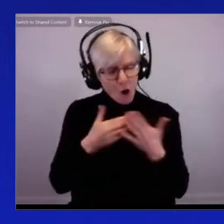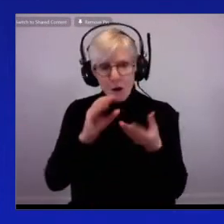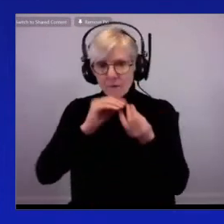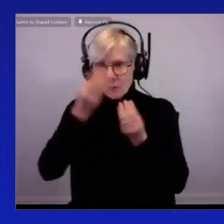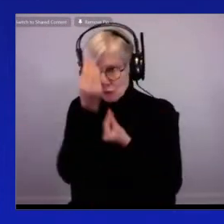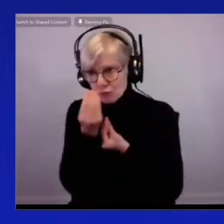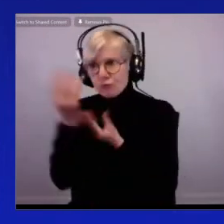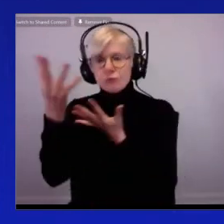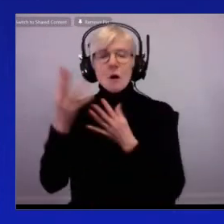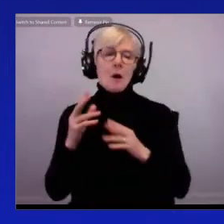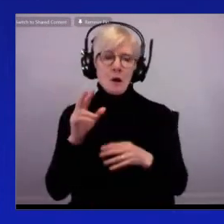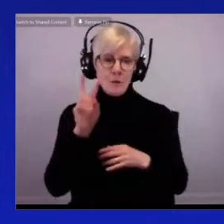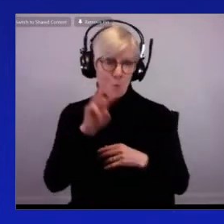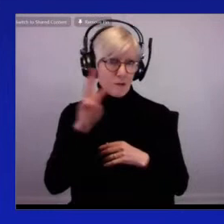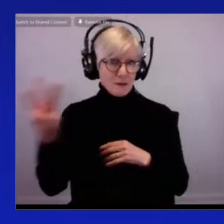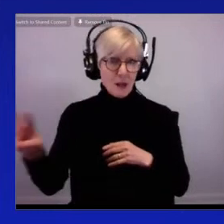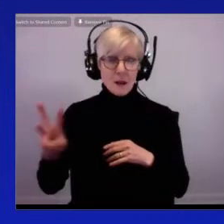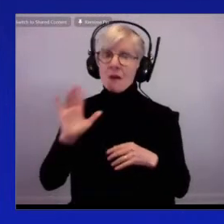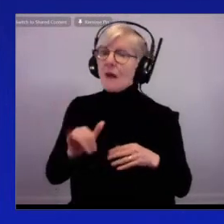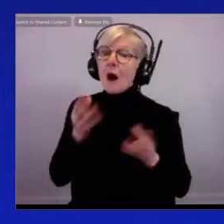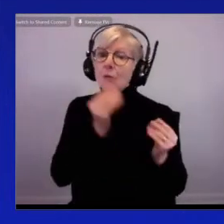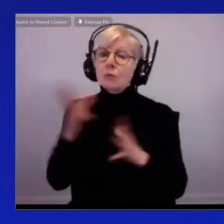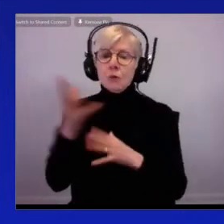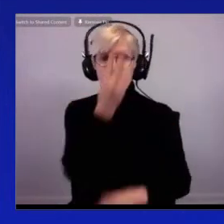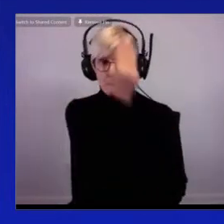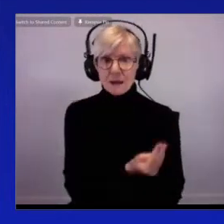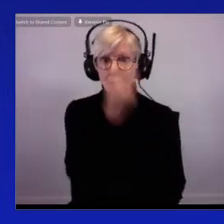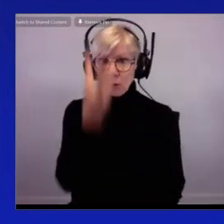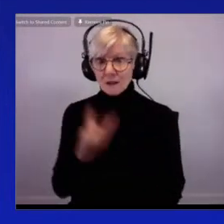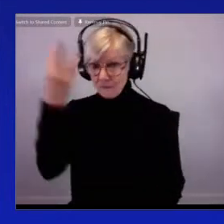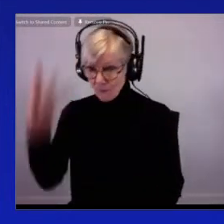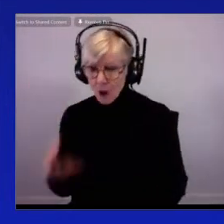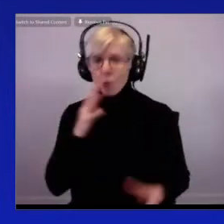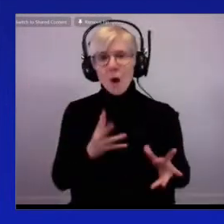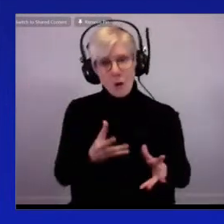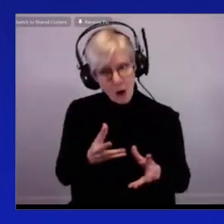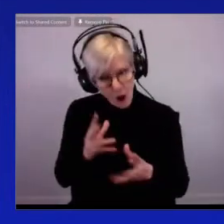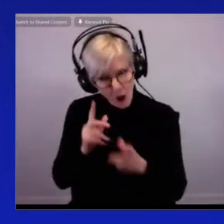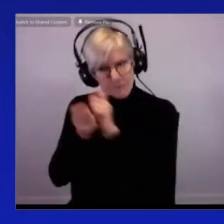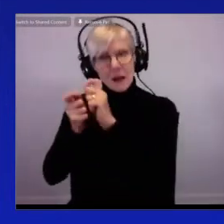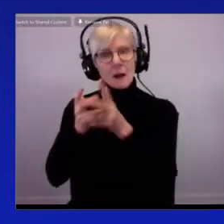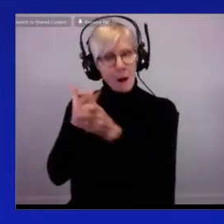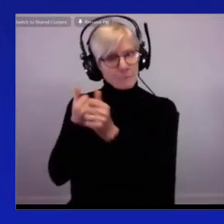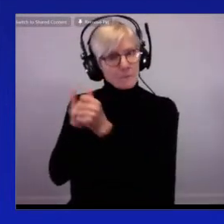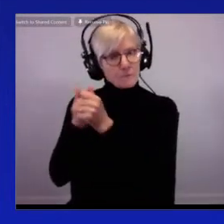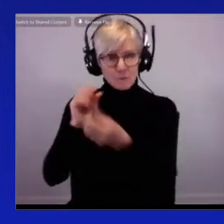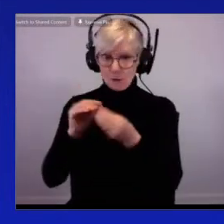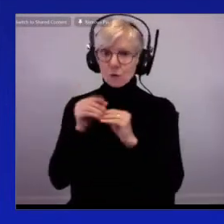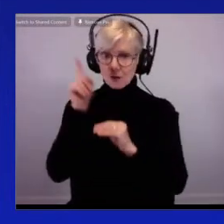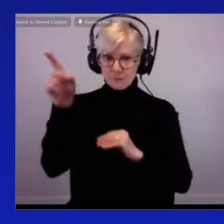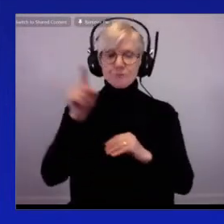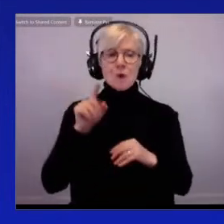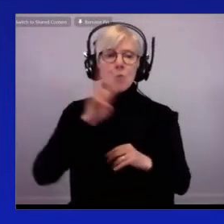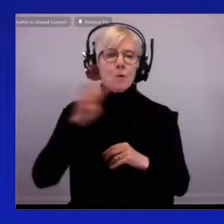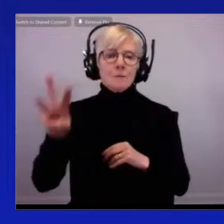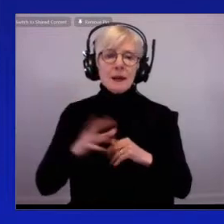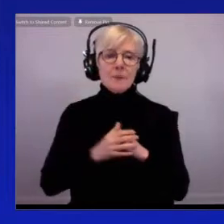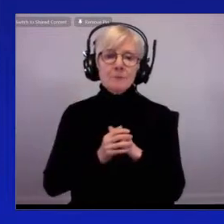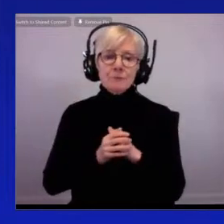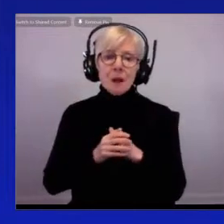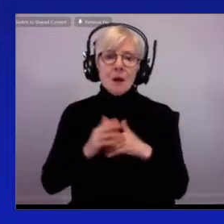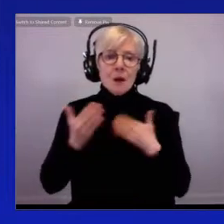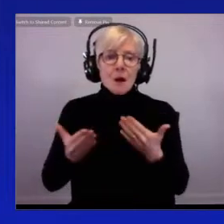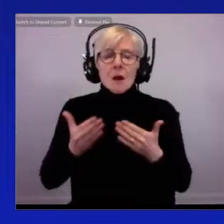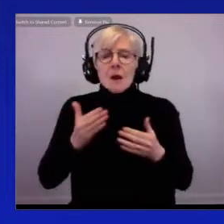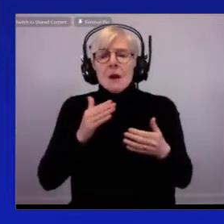we'll continue to update this information on Mondays, Wednesdays, and Fridays. And as we look into the coverage for